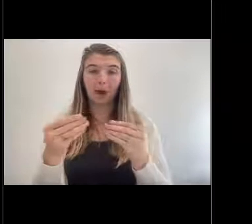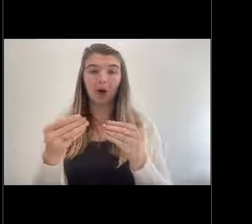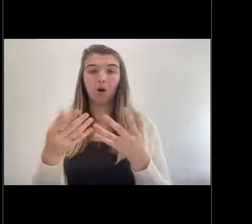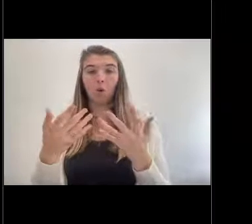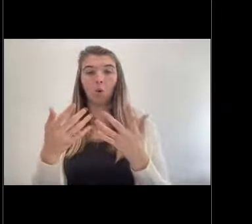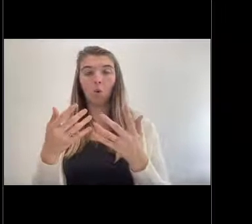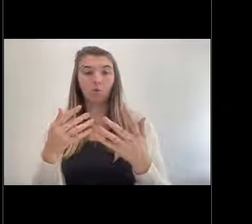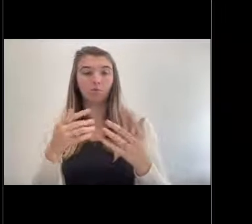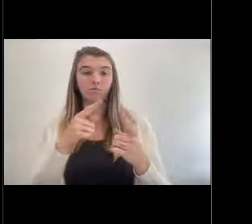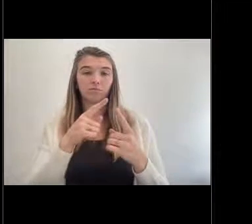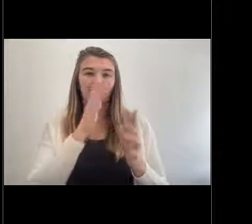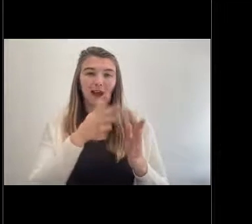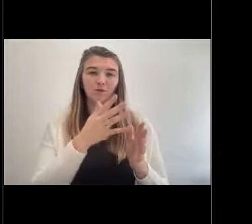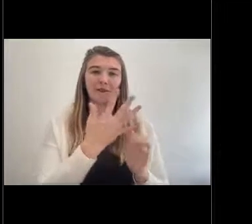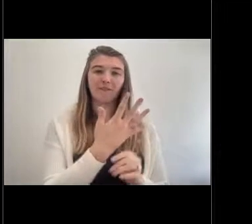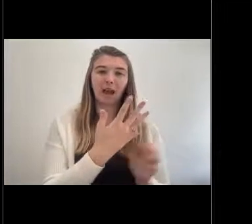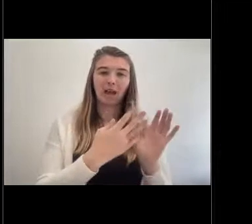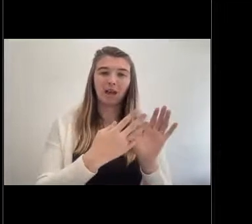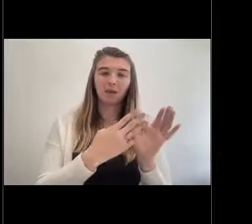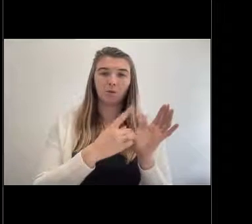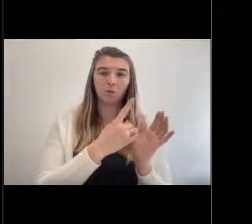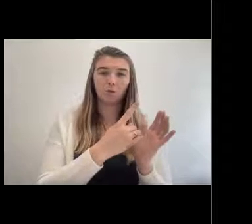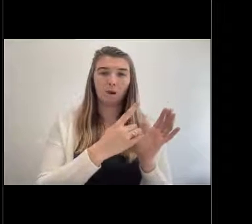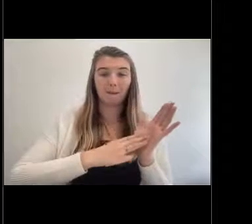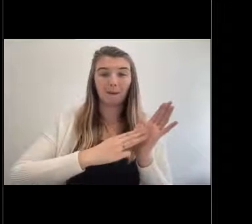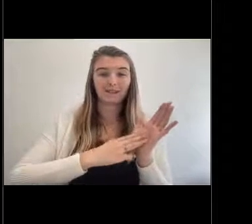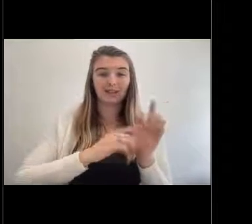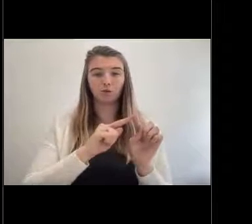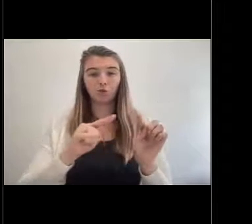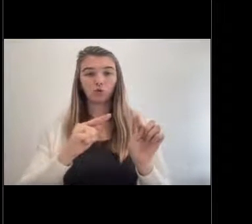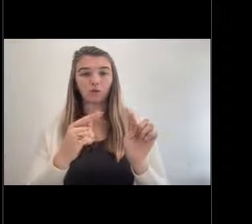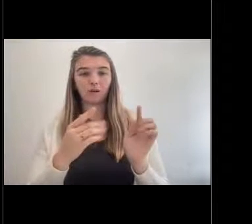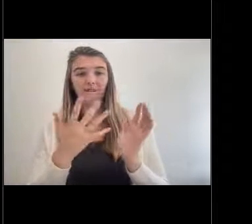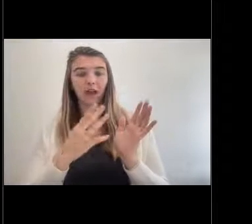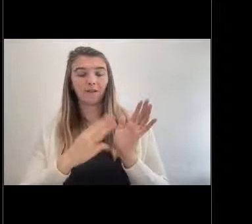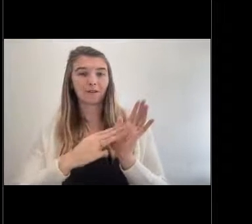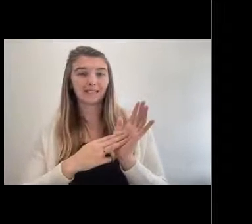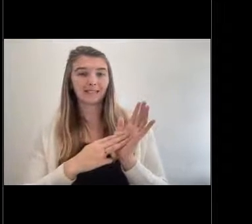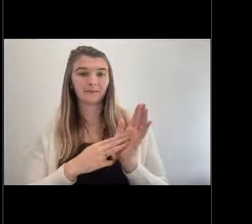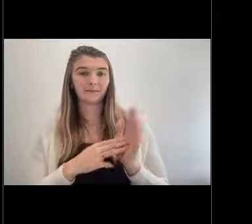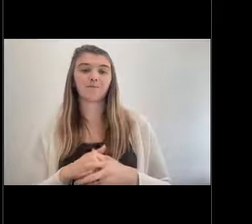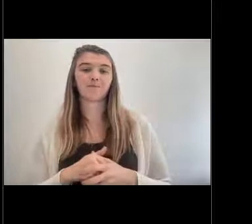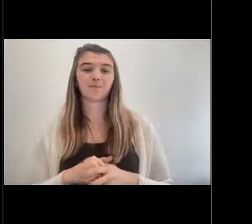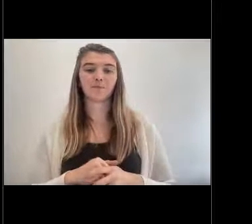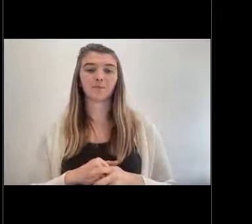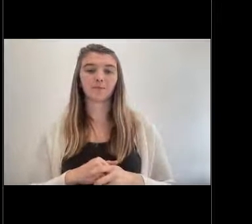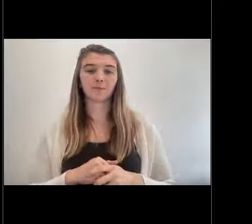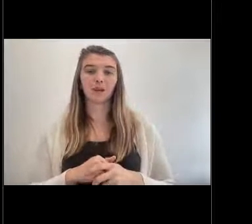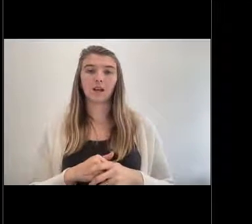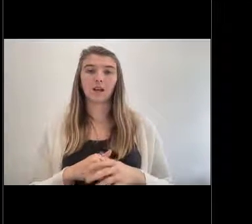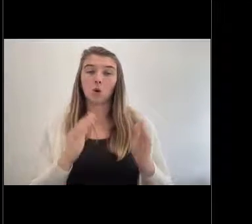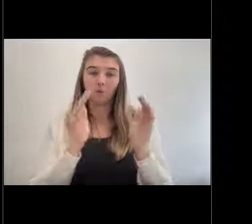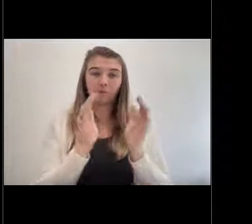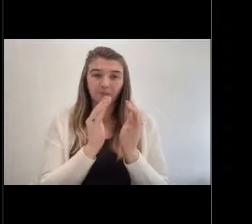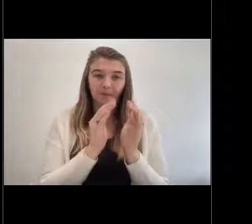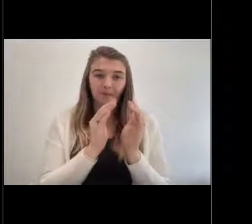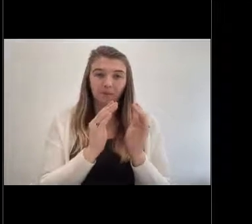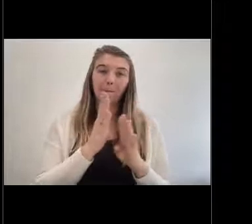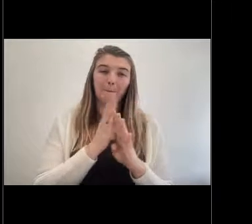micrometer in size. That includes fibers as well. And nanoplastics are those below 1 micron in